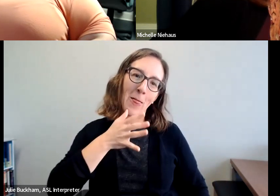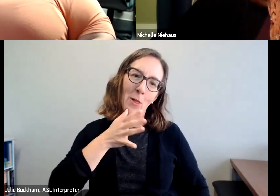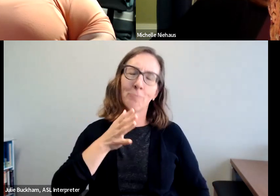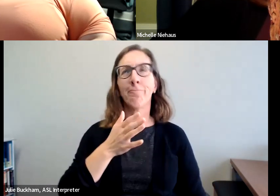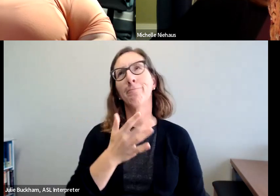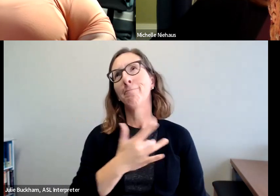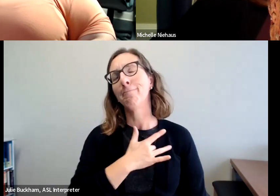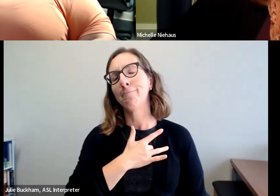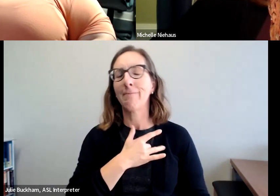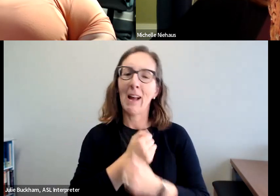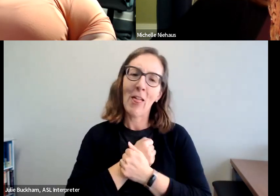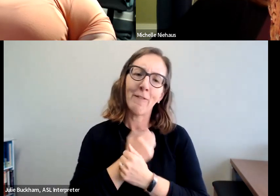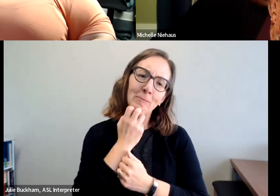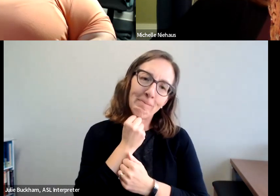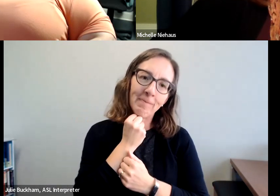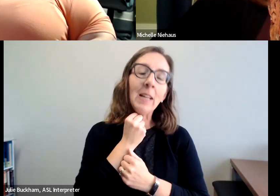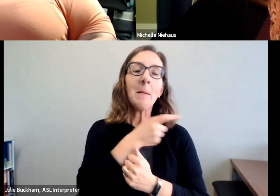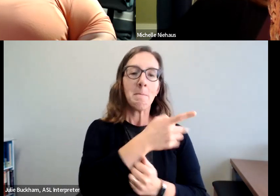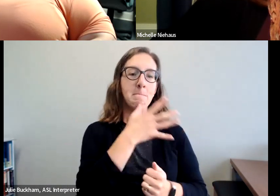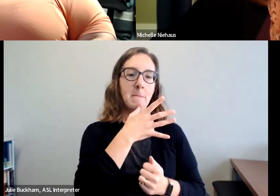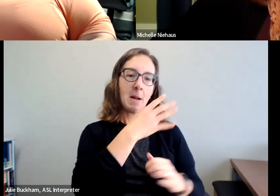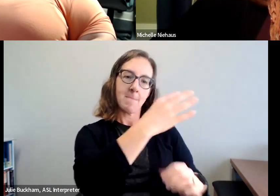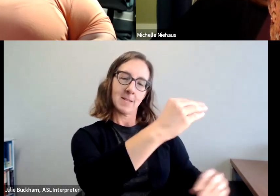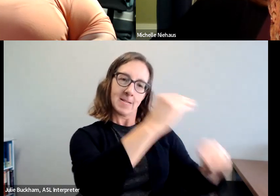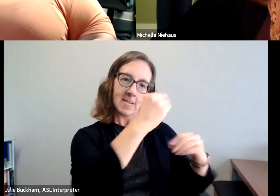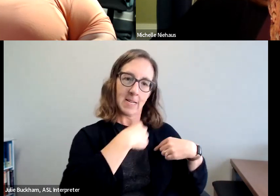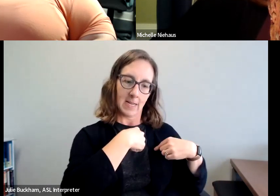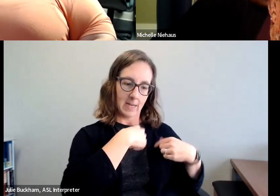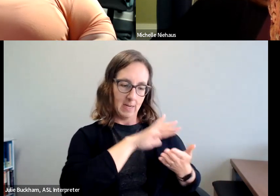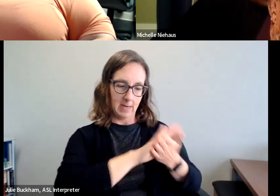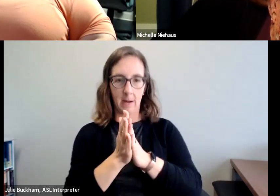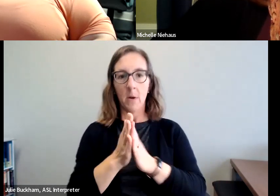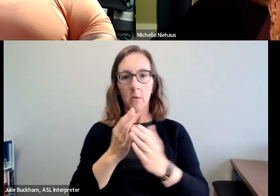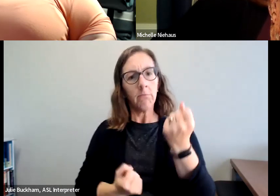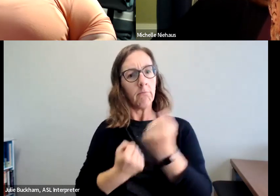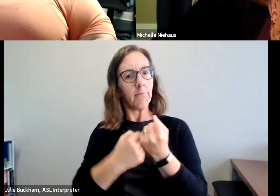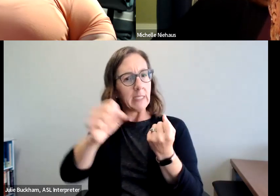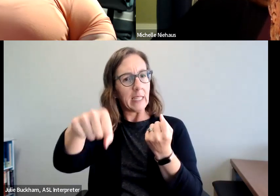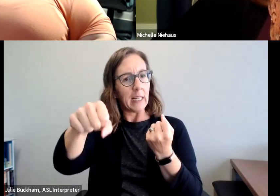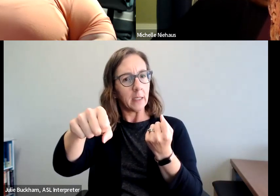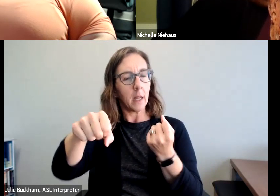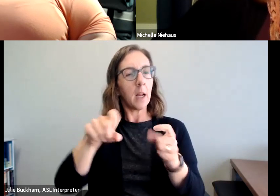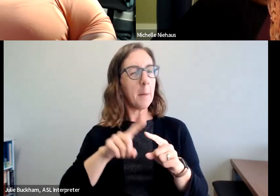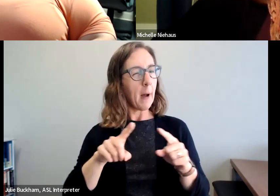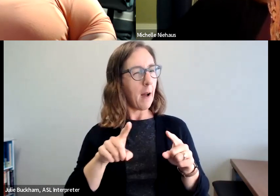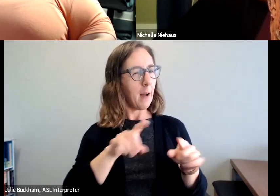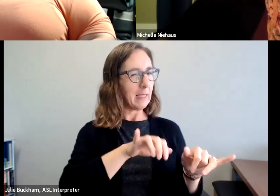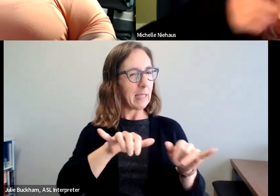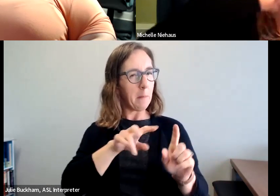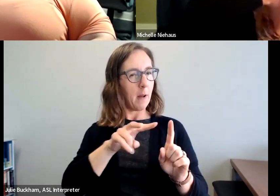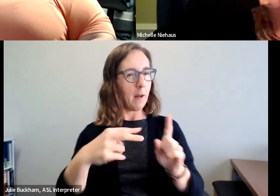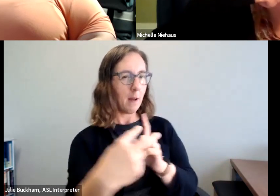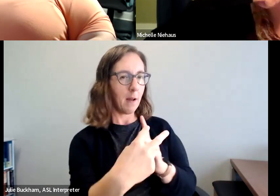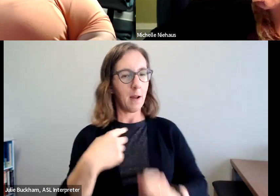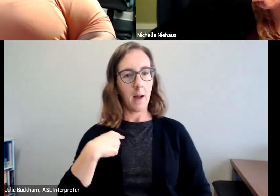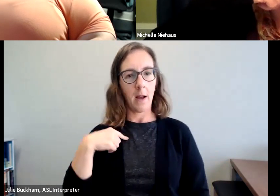And that led me to be a great advocate. But at the same time, I always have something to prove. I have